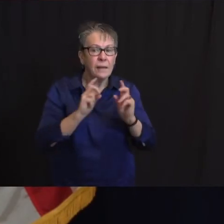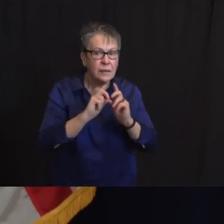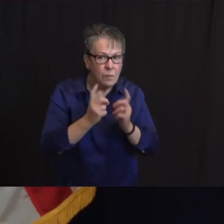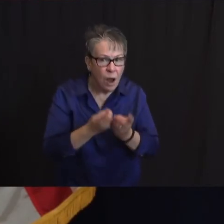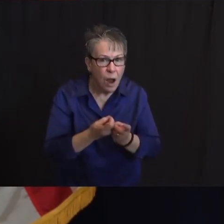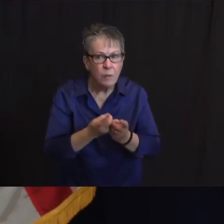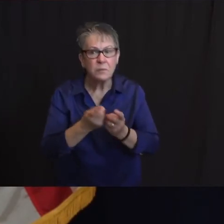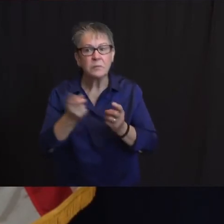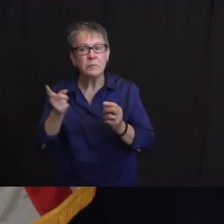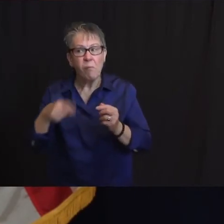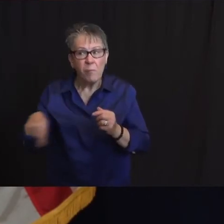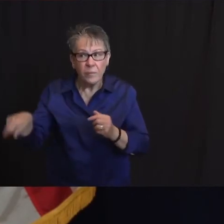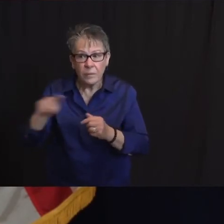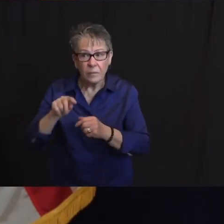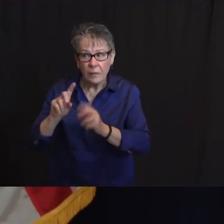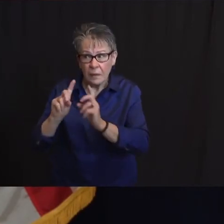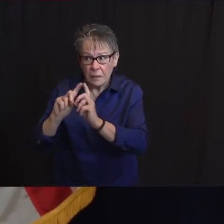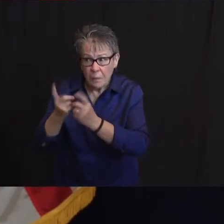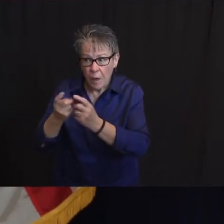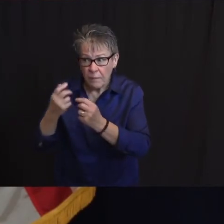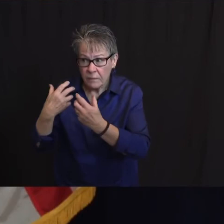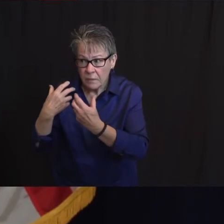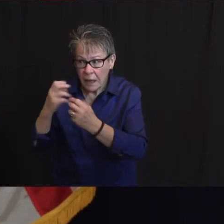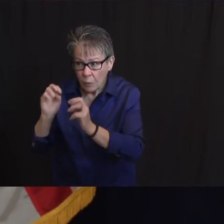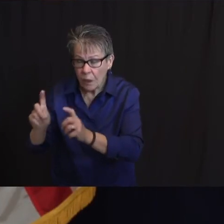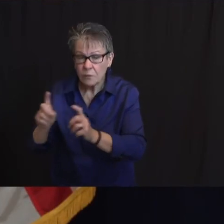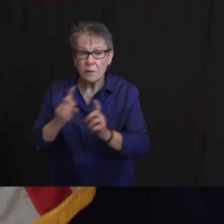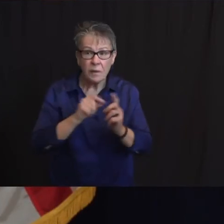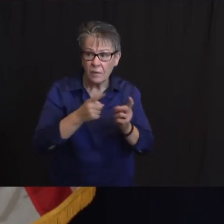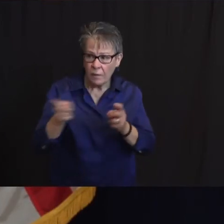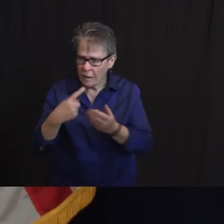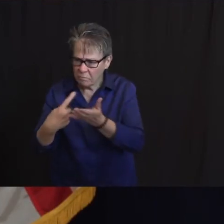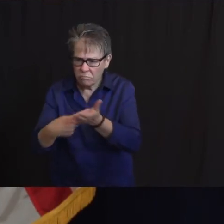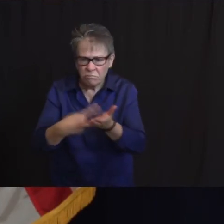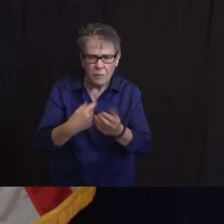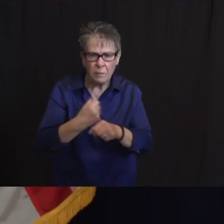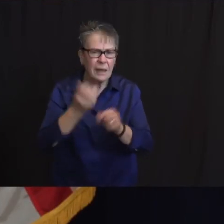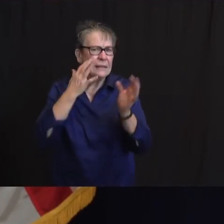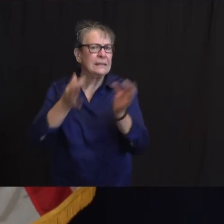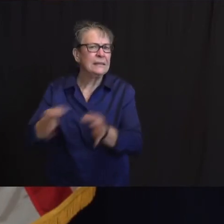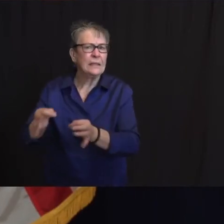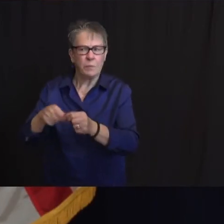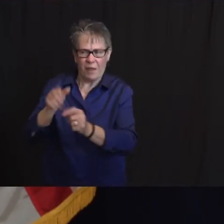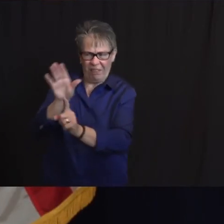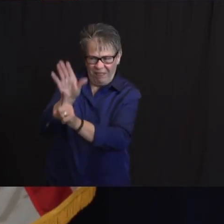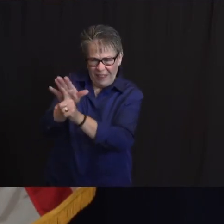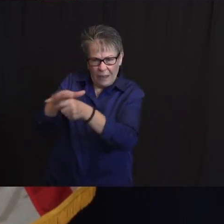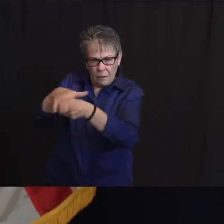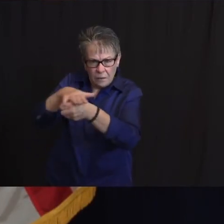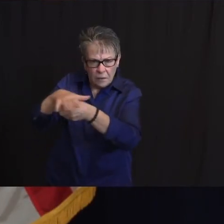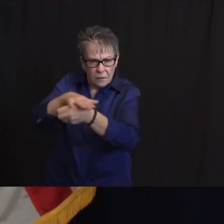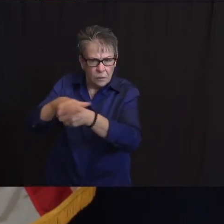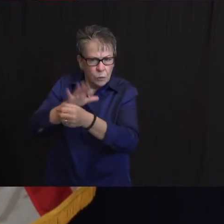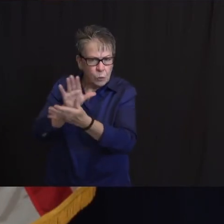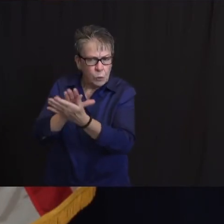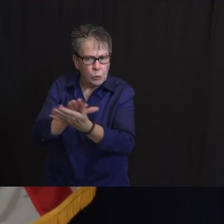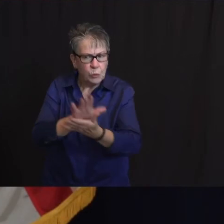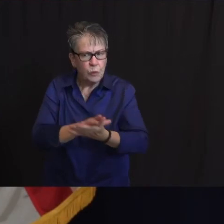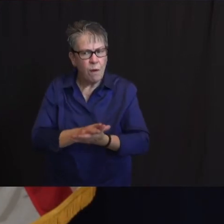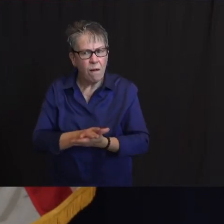schools should be closing or not. One of the things that we've noticed from the beginning is that both the amount